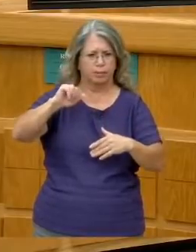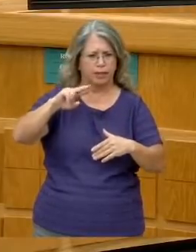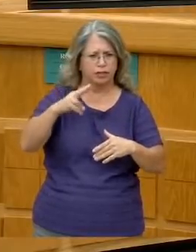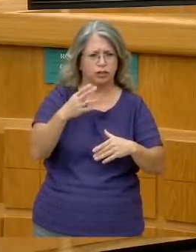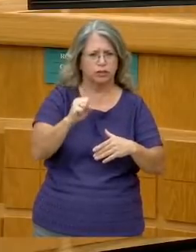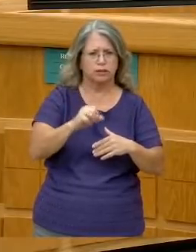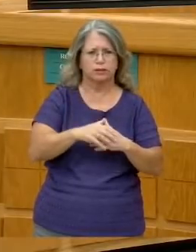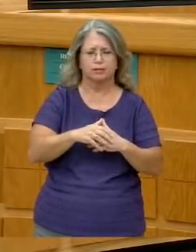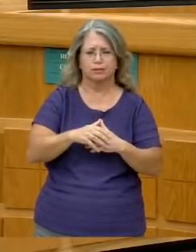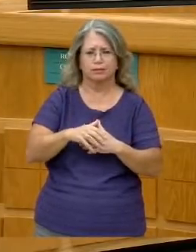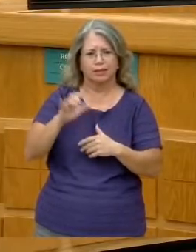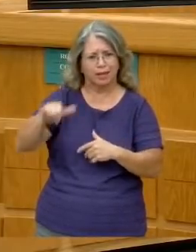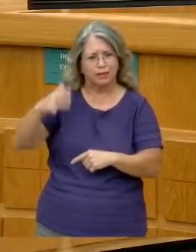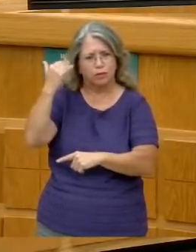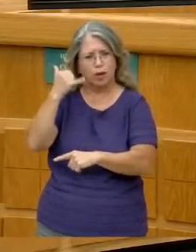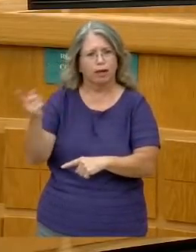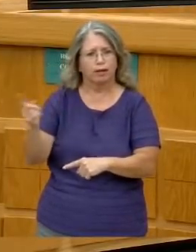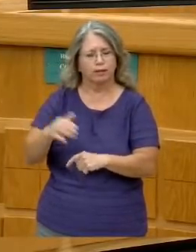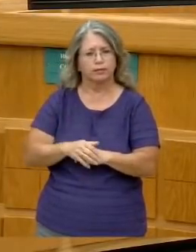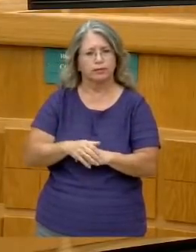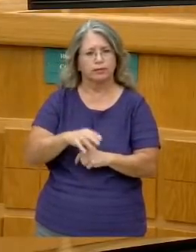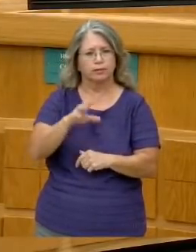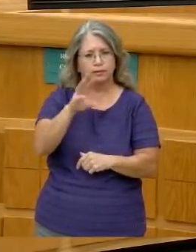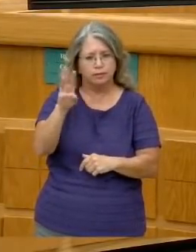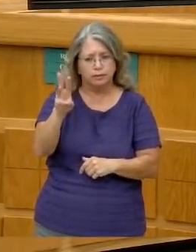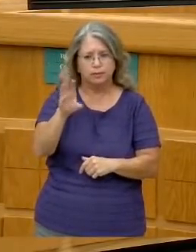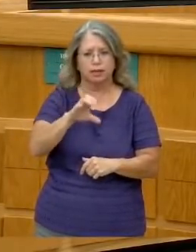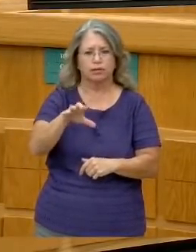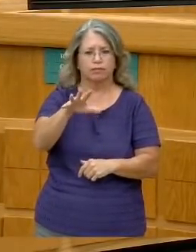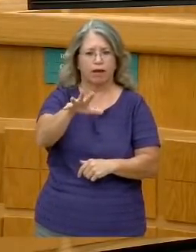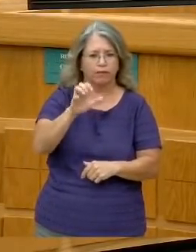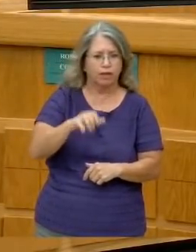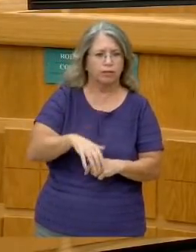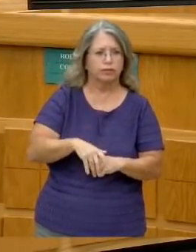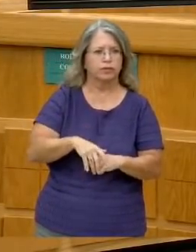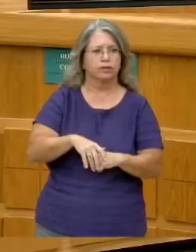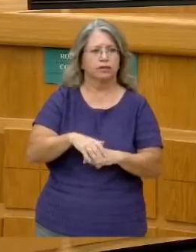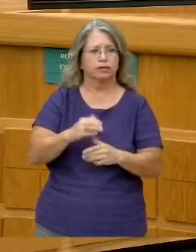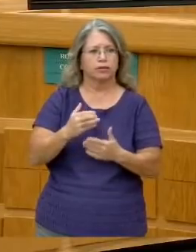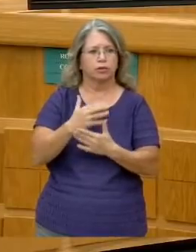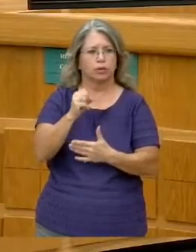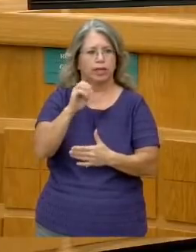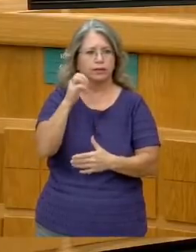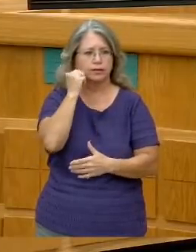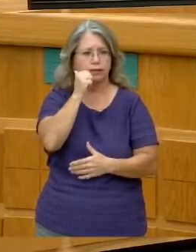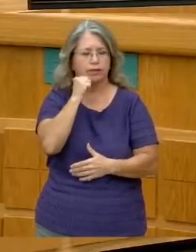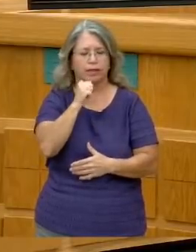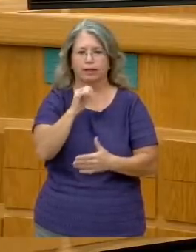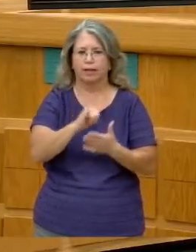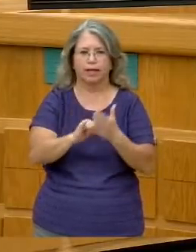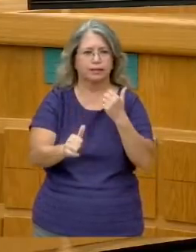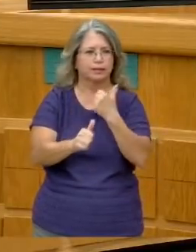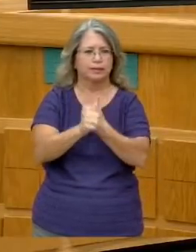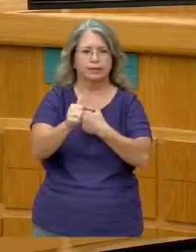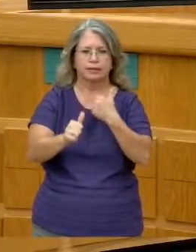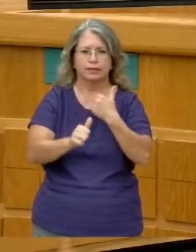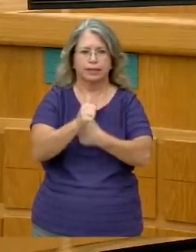This is why. 600, 500. New cases a day is dangerous for us, for our